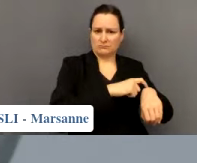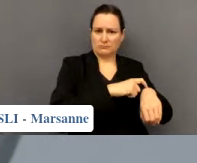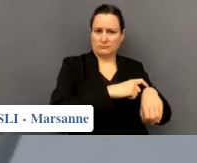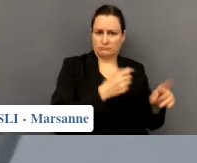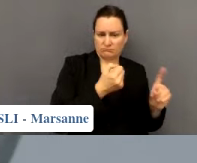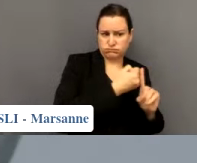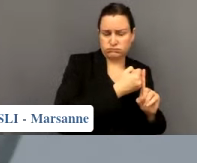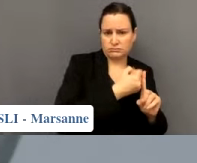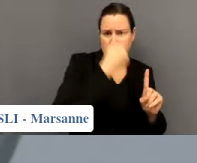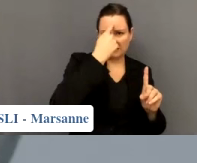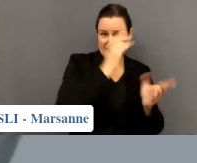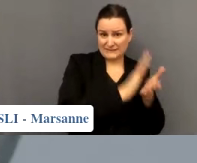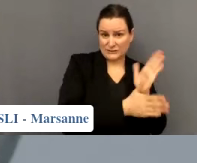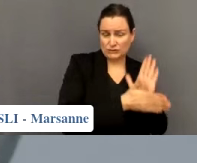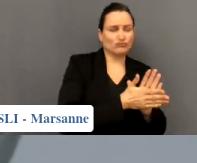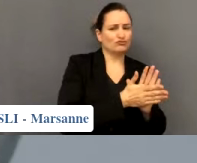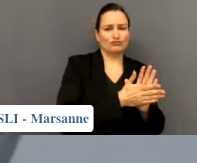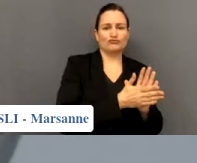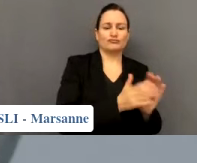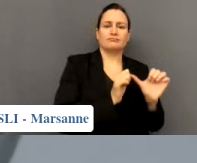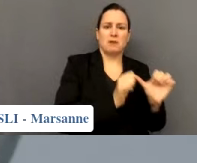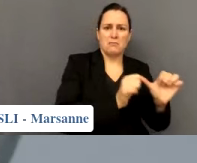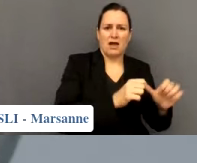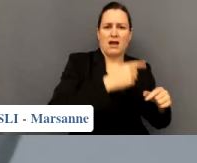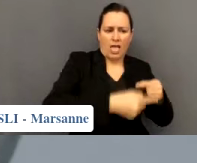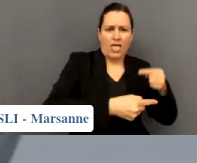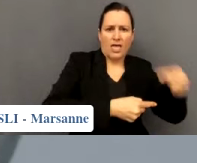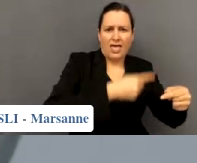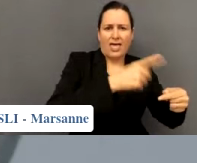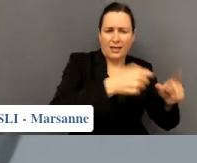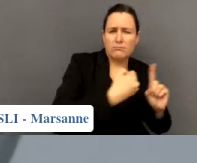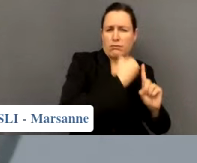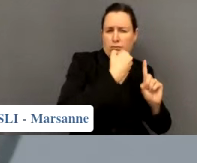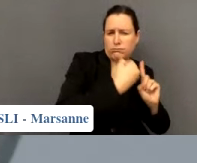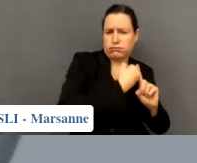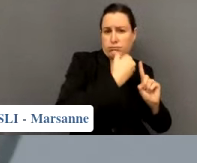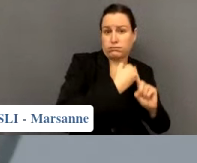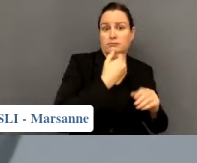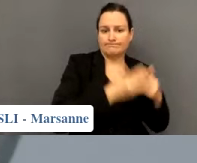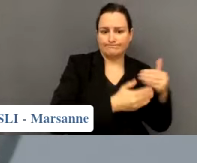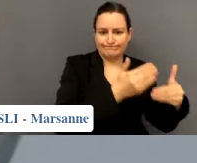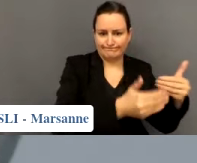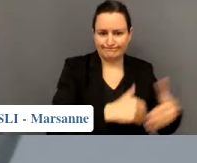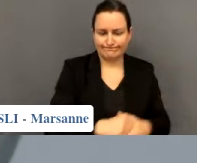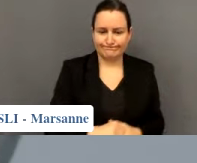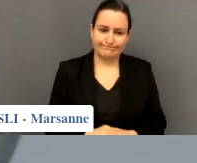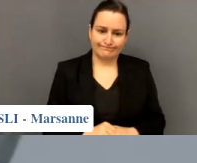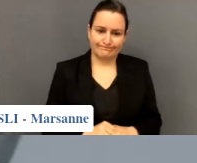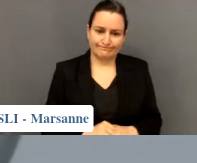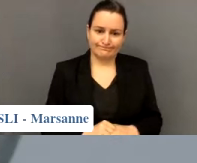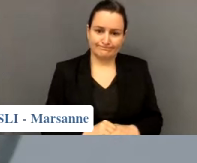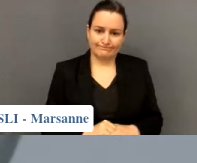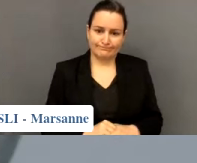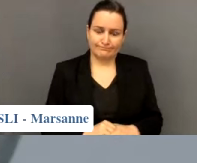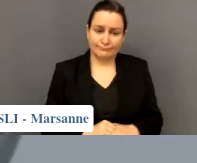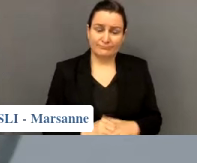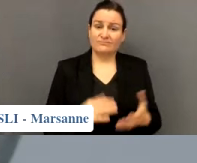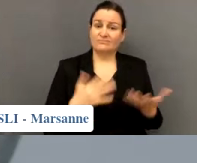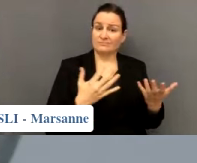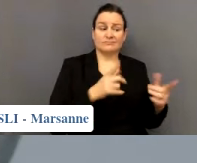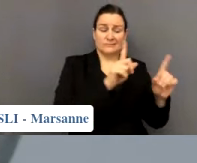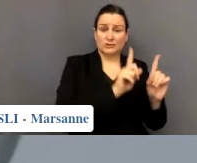which aspects of economic insecurity are a cause, a characteristic, or a consequence of intimate partner violence. We need to think